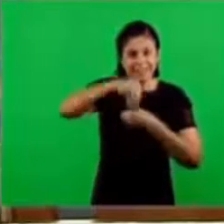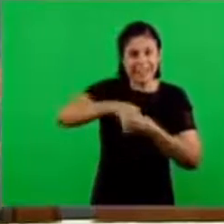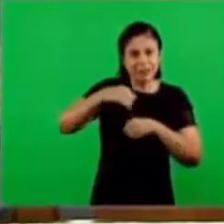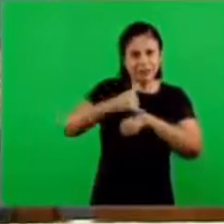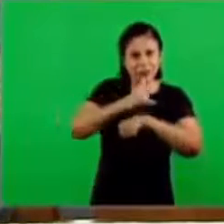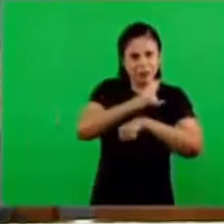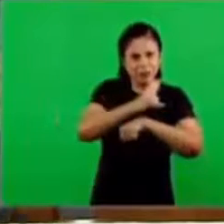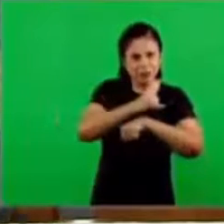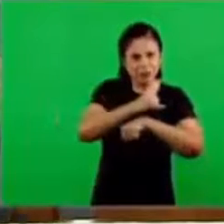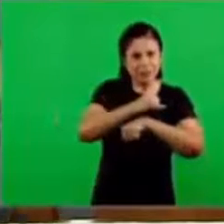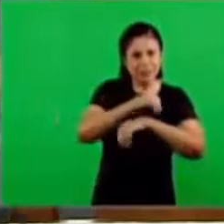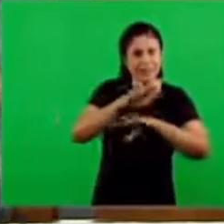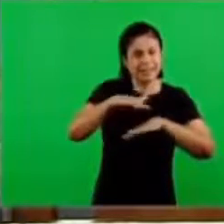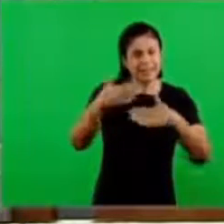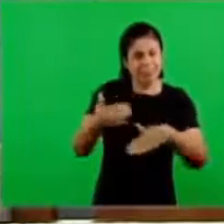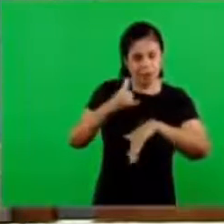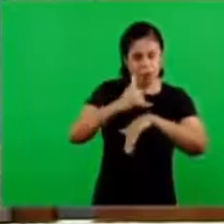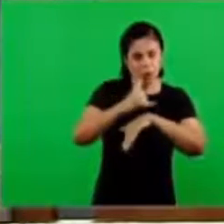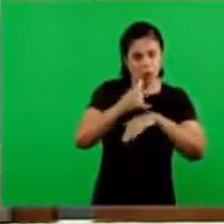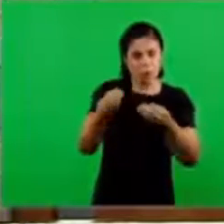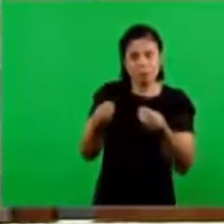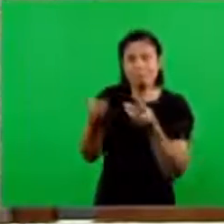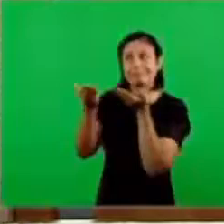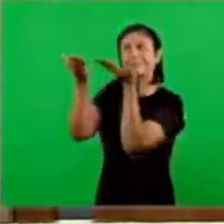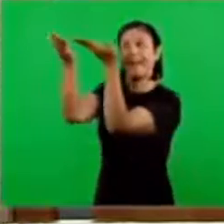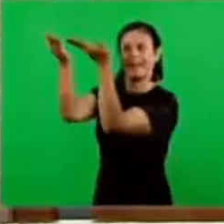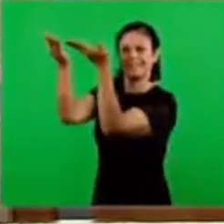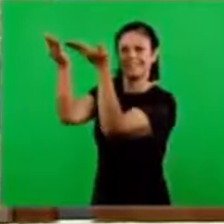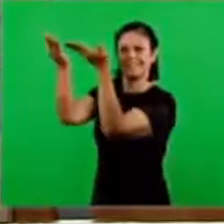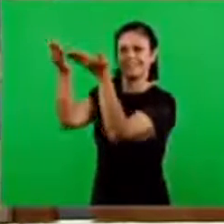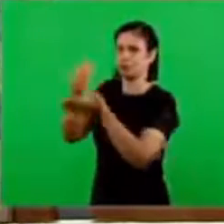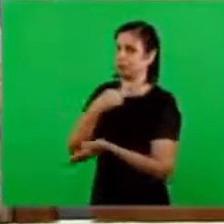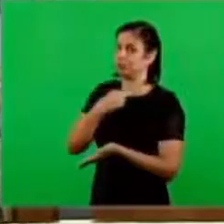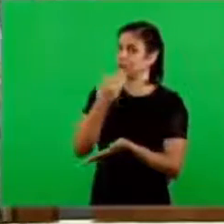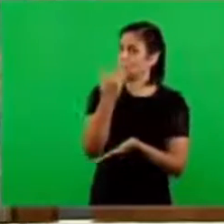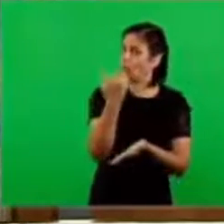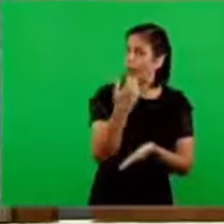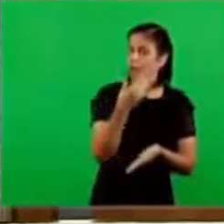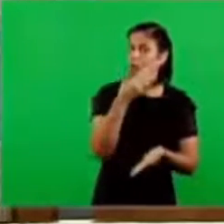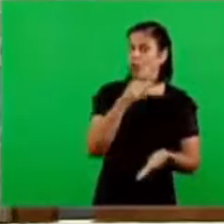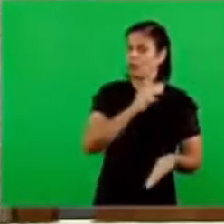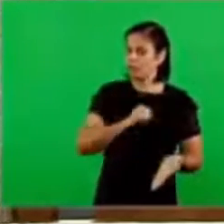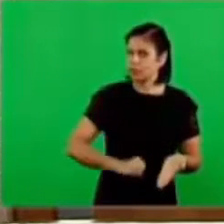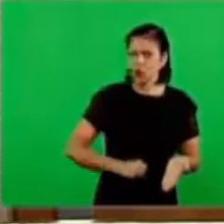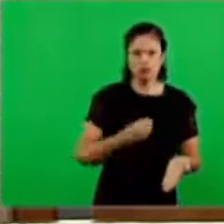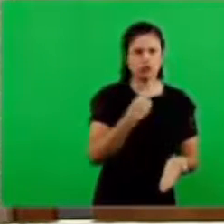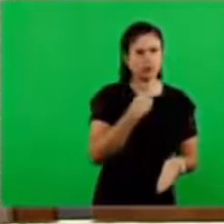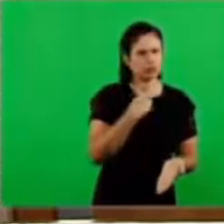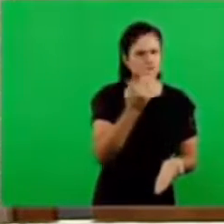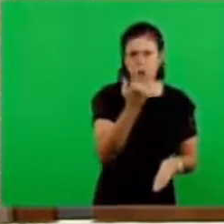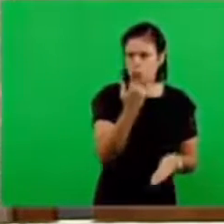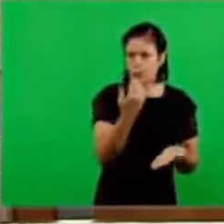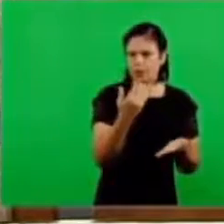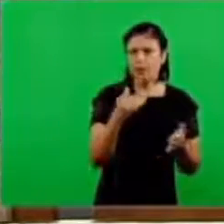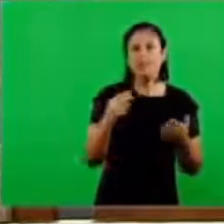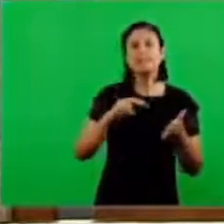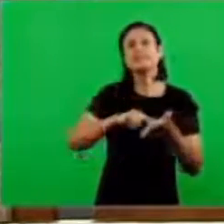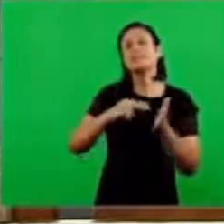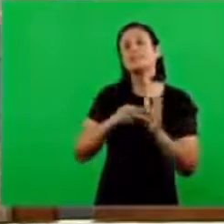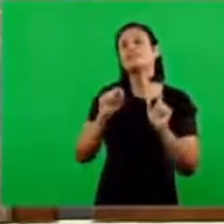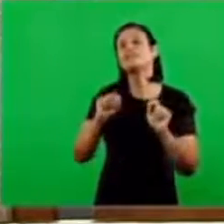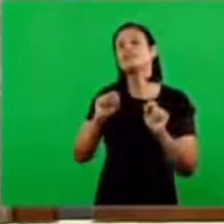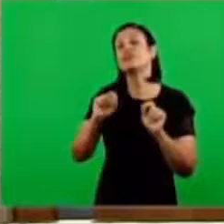supposed to be dedicated to the Lord, and now the sheep, the church, the servant of the Lord, his emotions, or